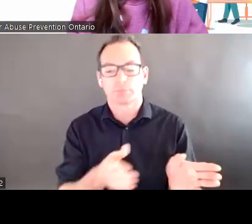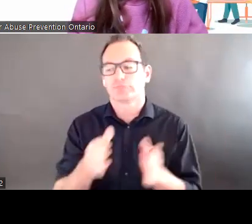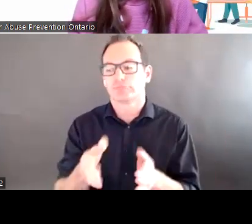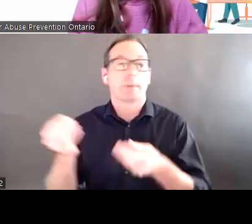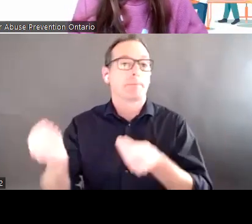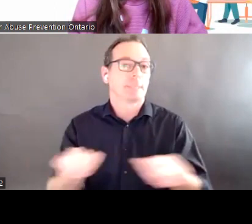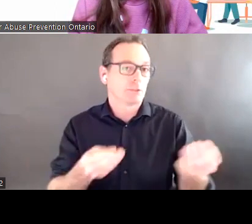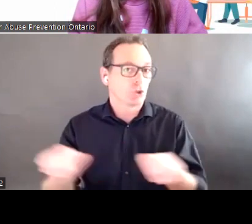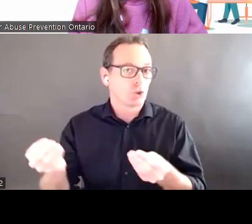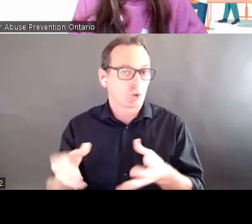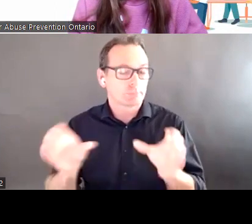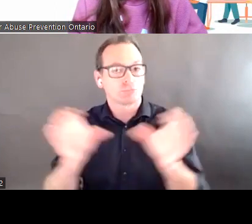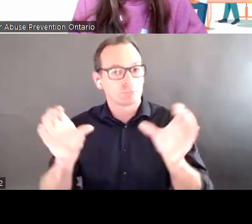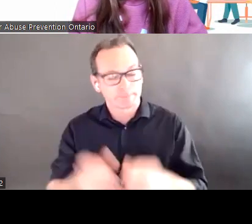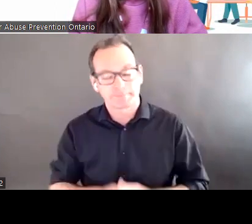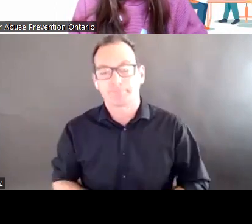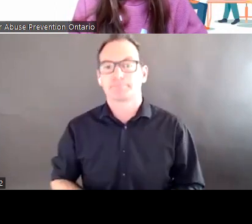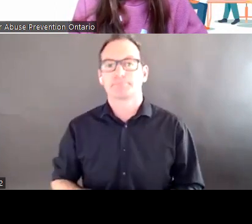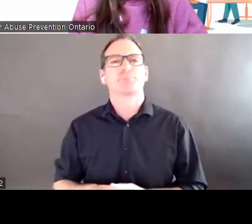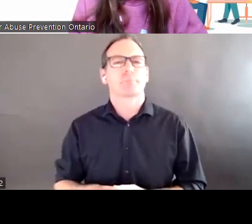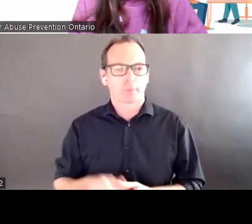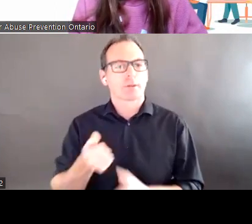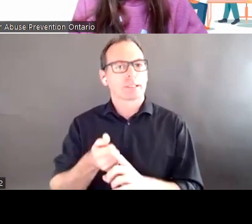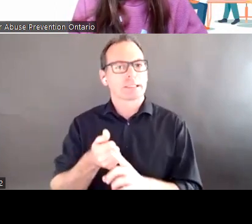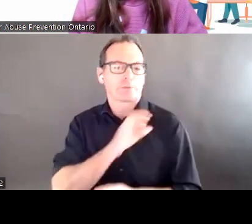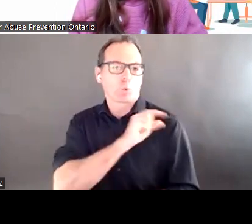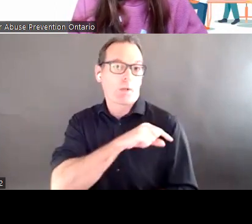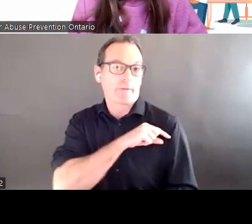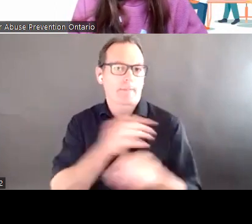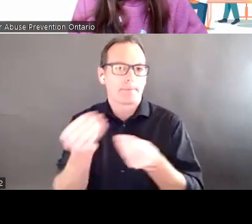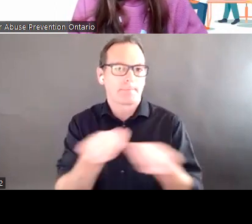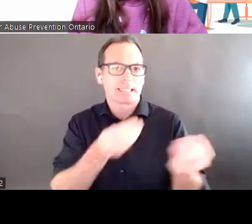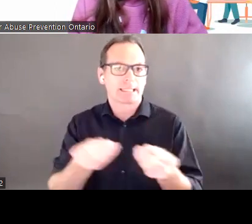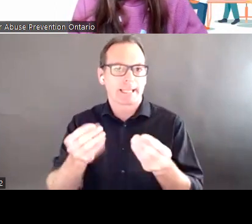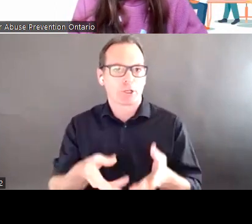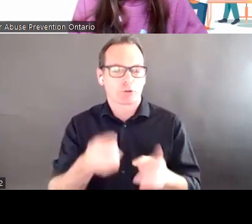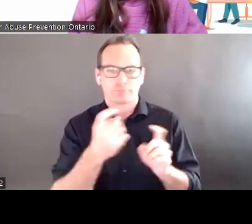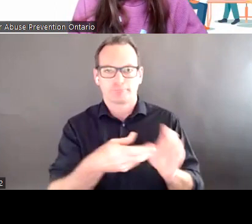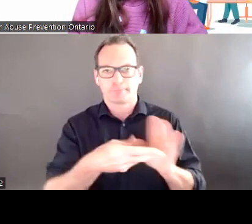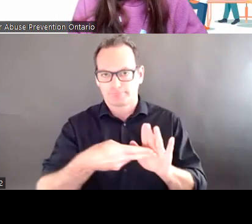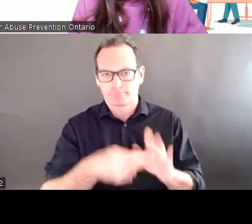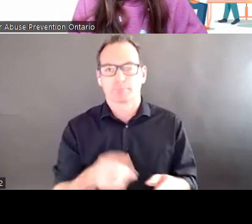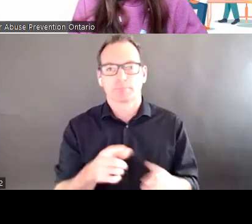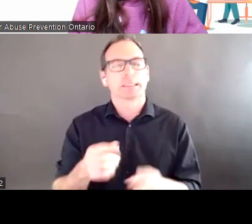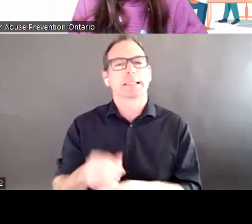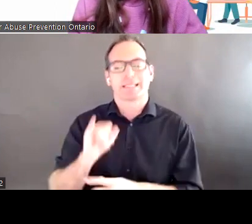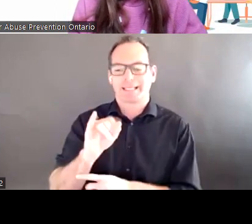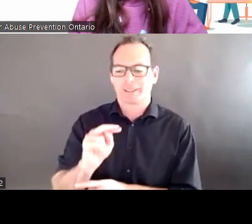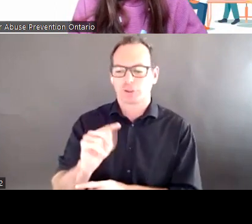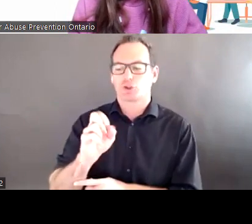And she holds a qualified mediator designation as an accredited intergenerational